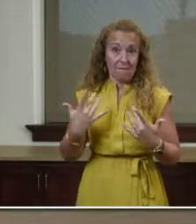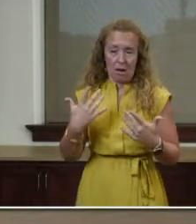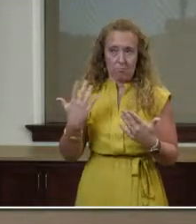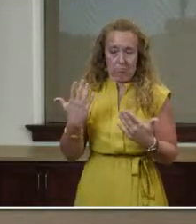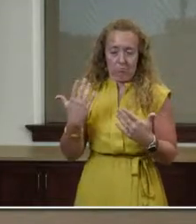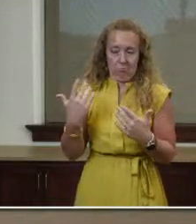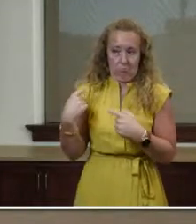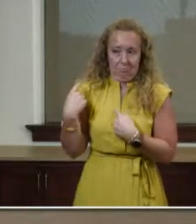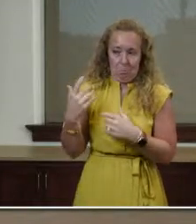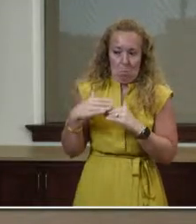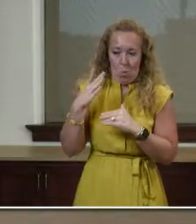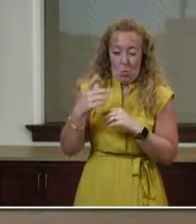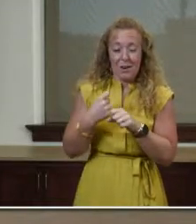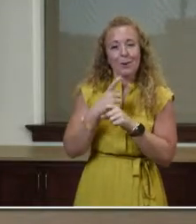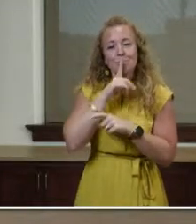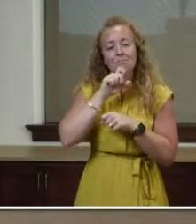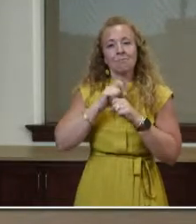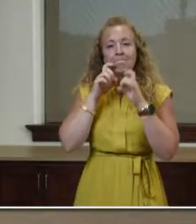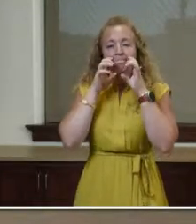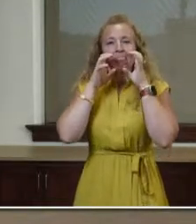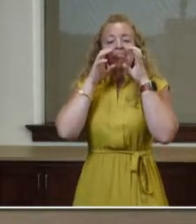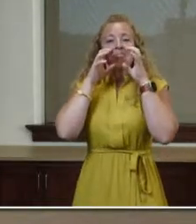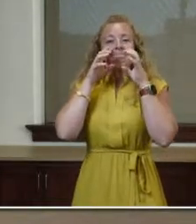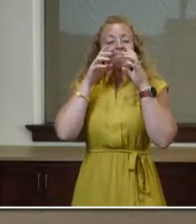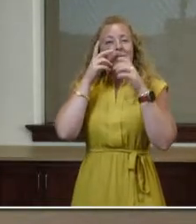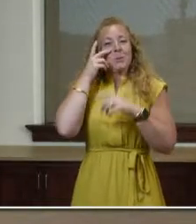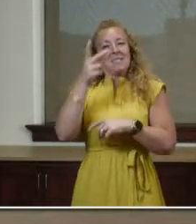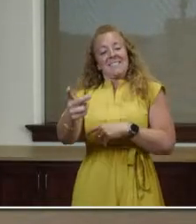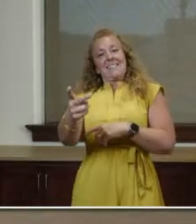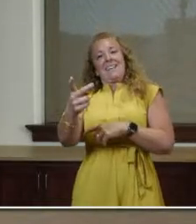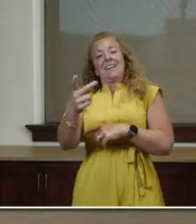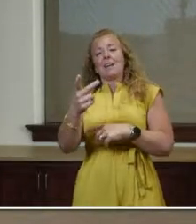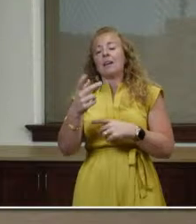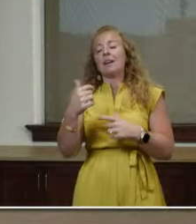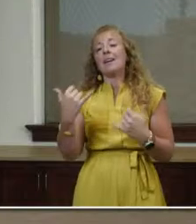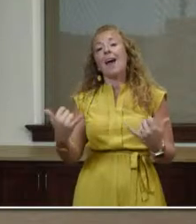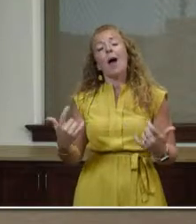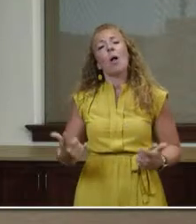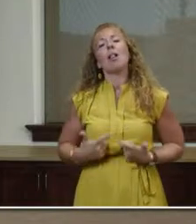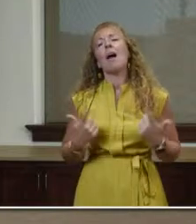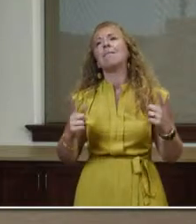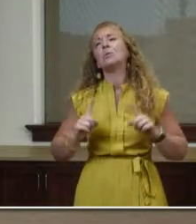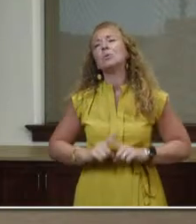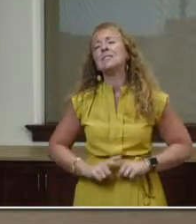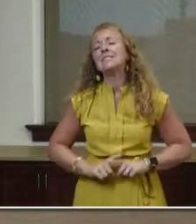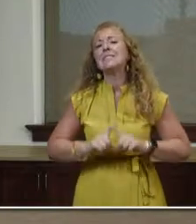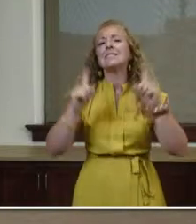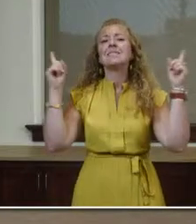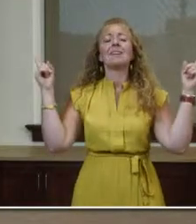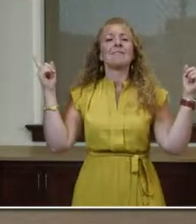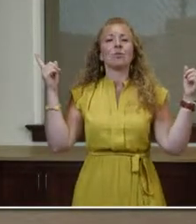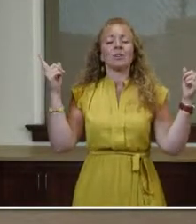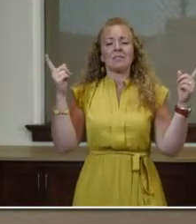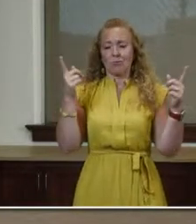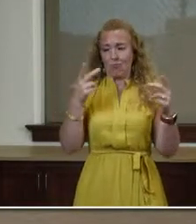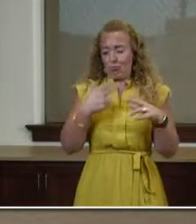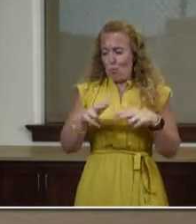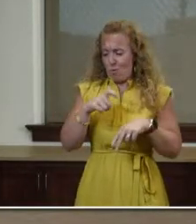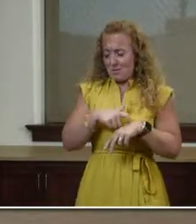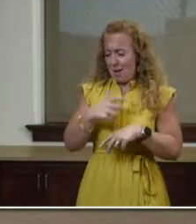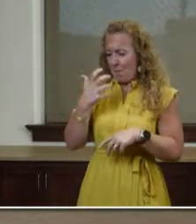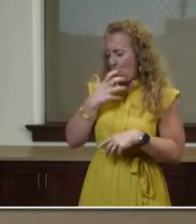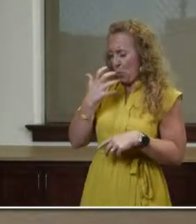and truly it brought tears to my eyes. The enormous difference we are seeing in our lives in such a short period of time is truly